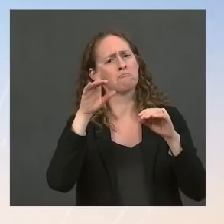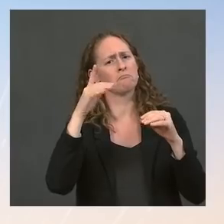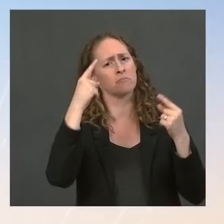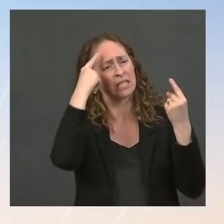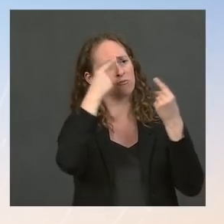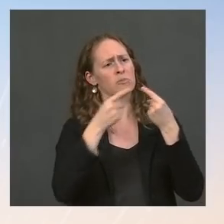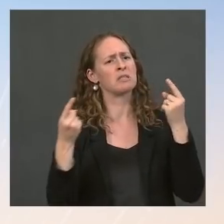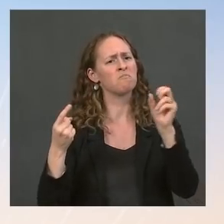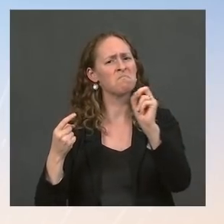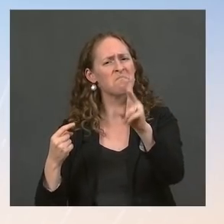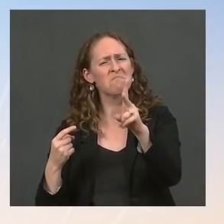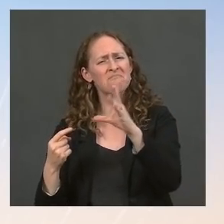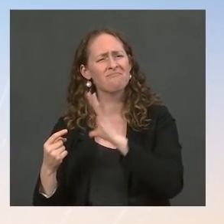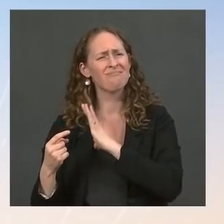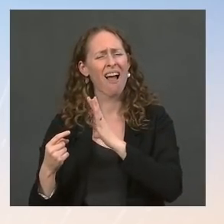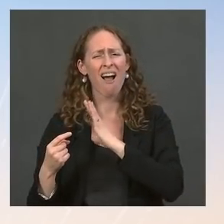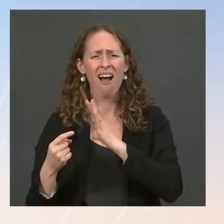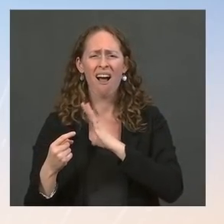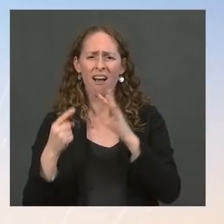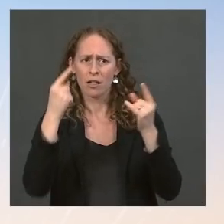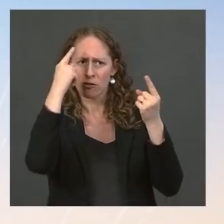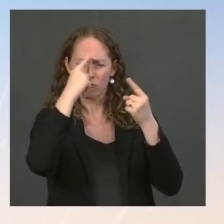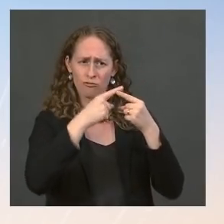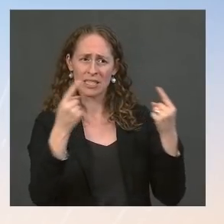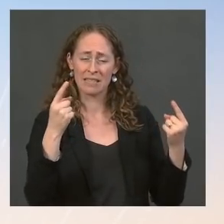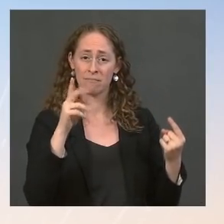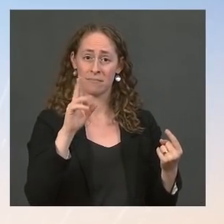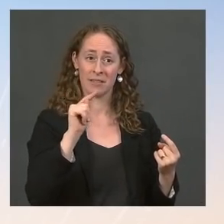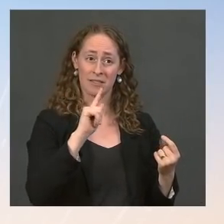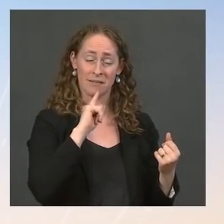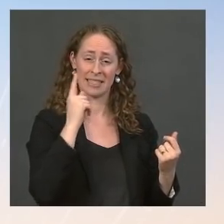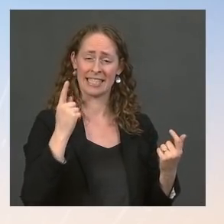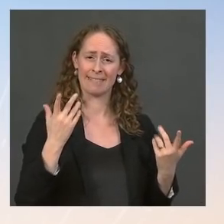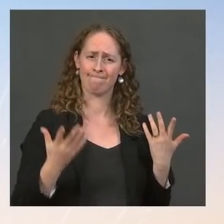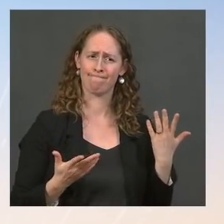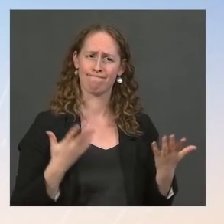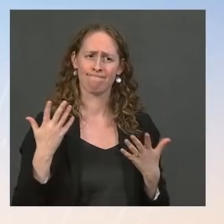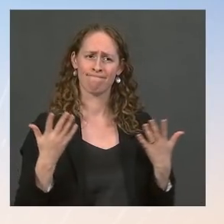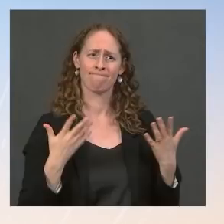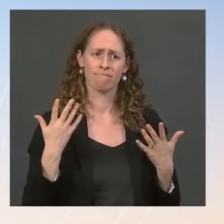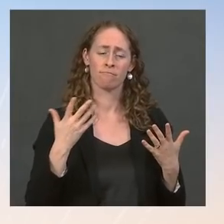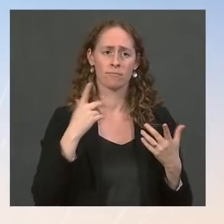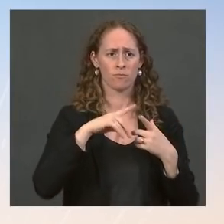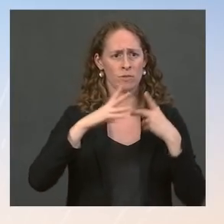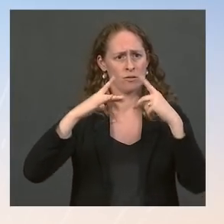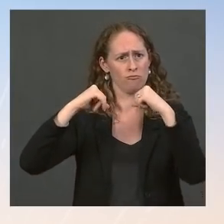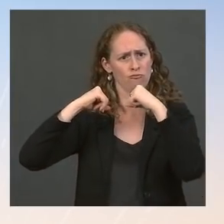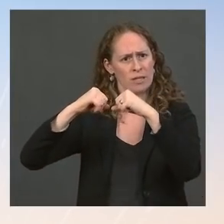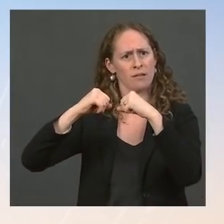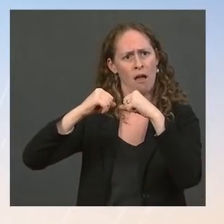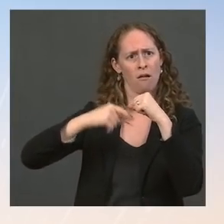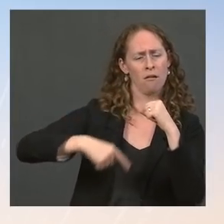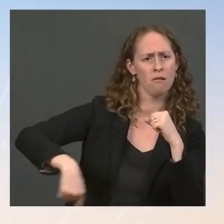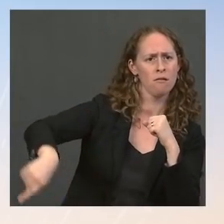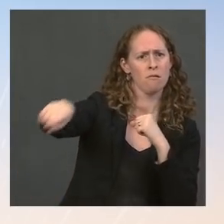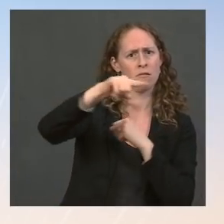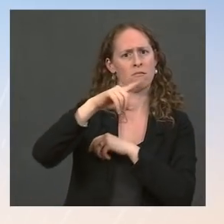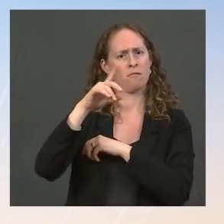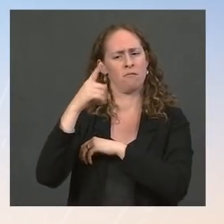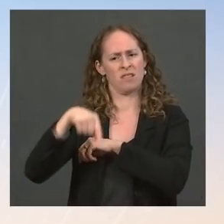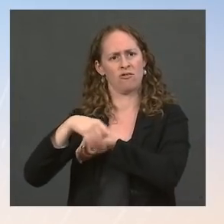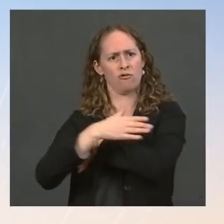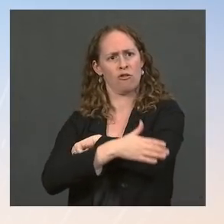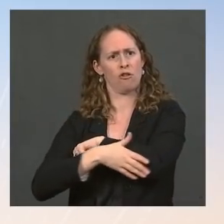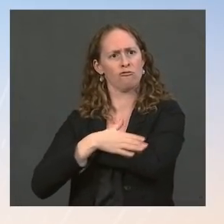that as well. But at the end of the day, protecting the full faith and credit of the United States, ensuring we're